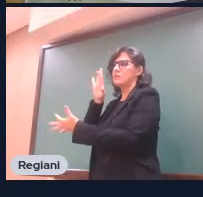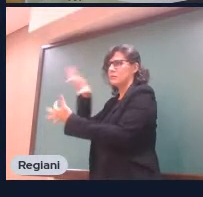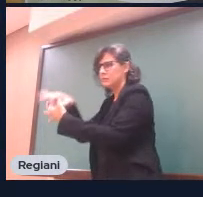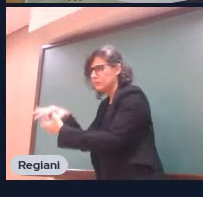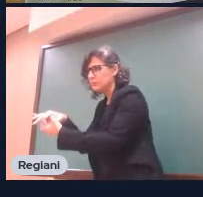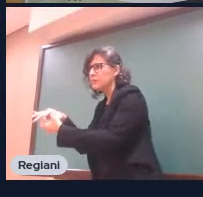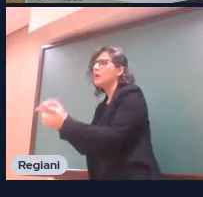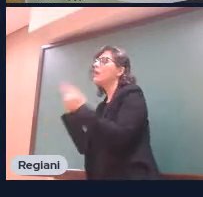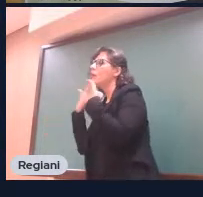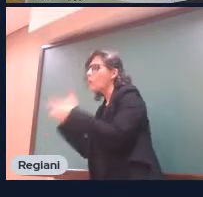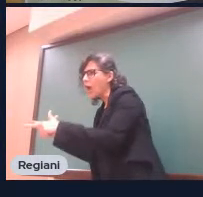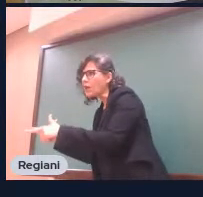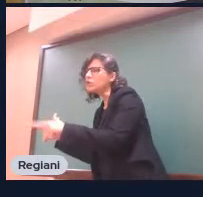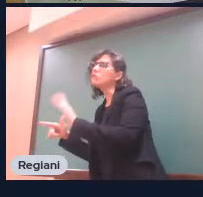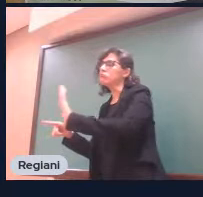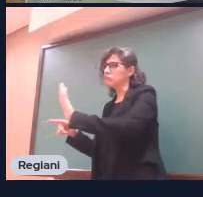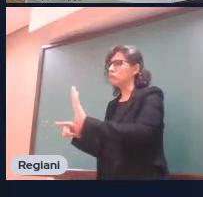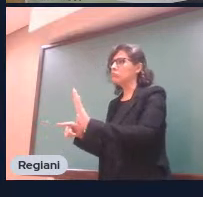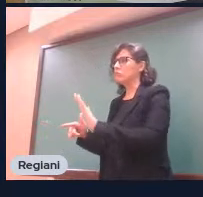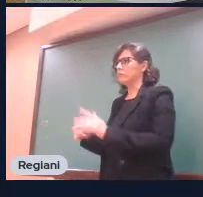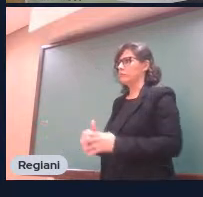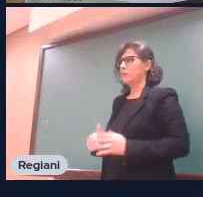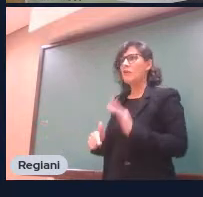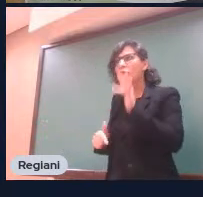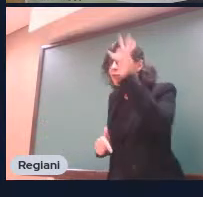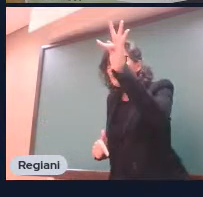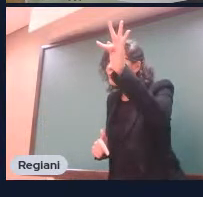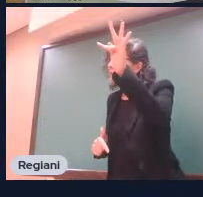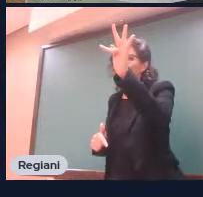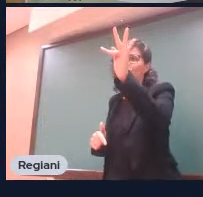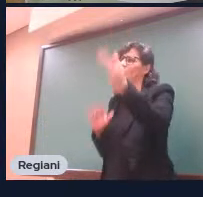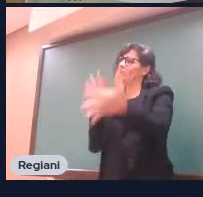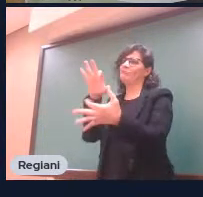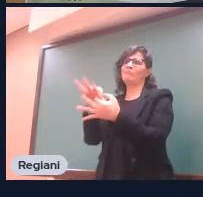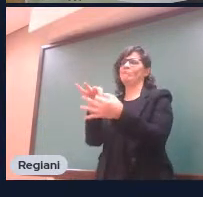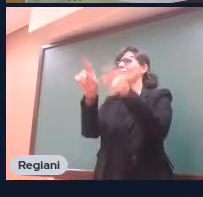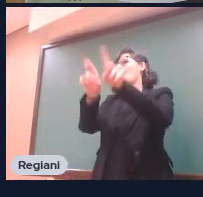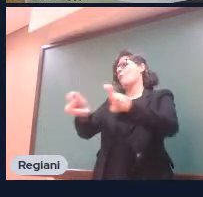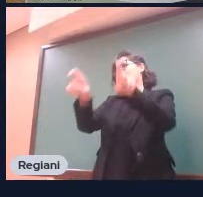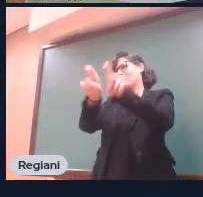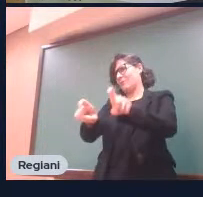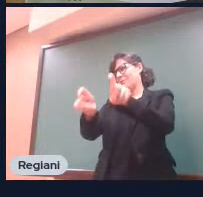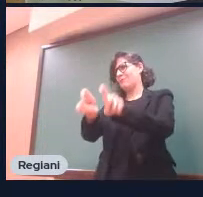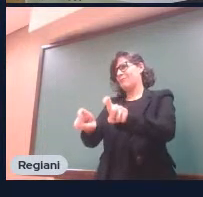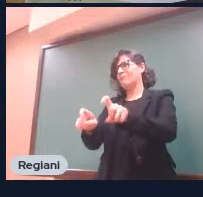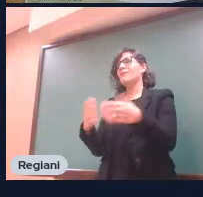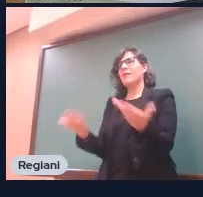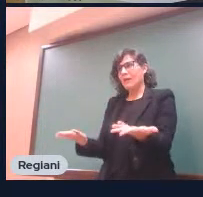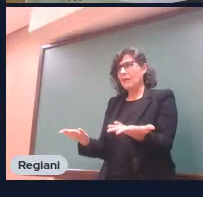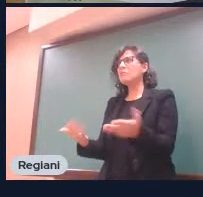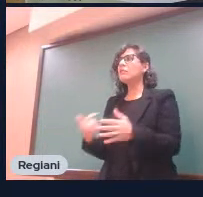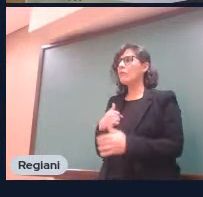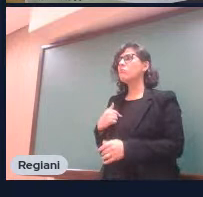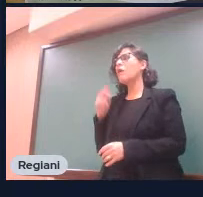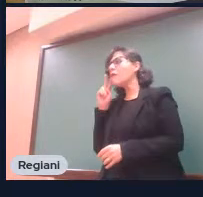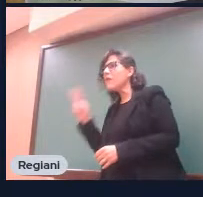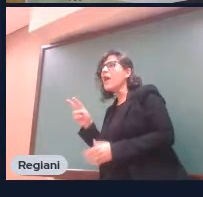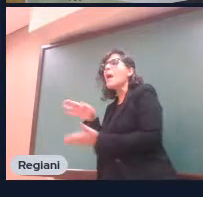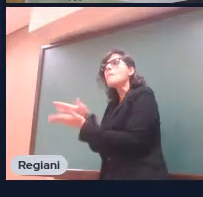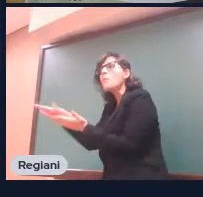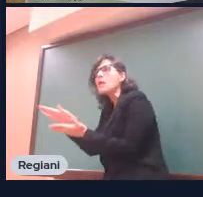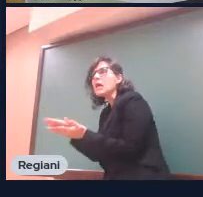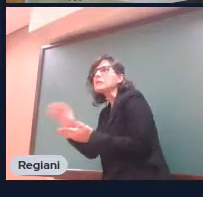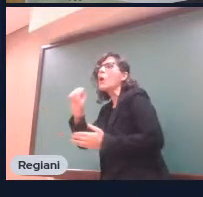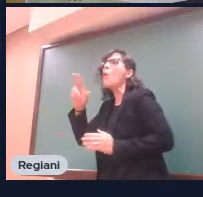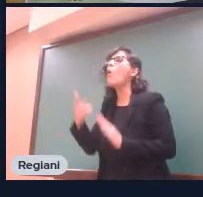which is already here, what we see today, and we contrast it with the future. So we go from publisher and